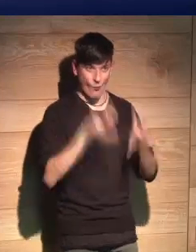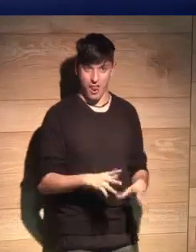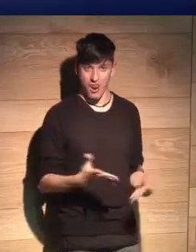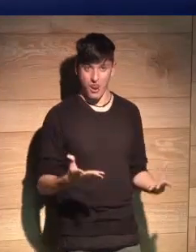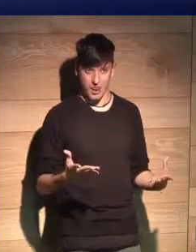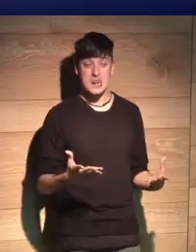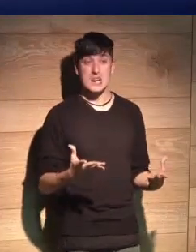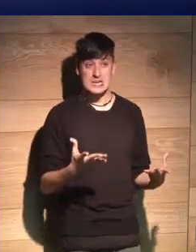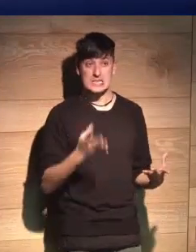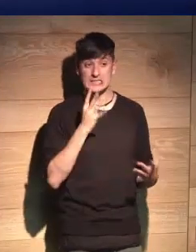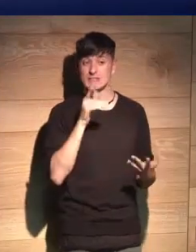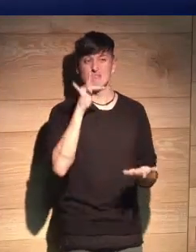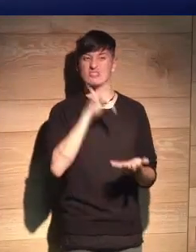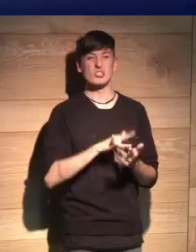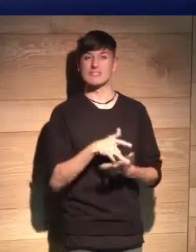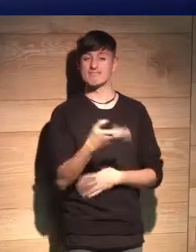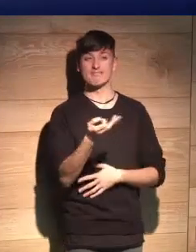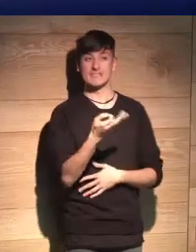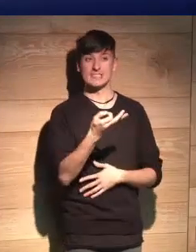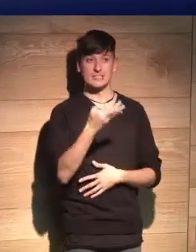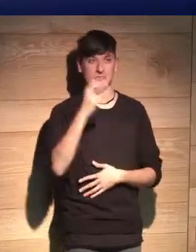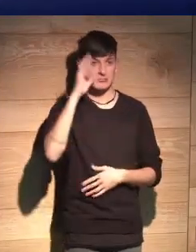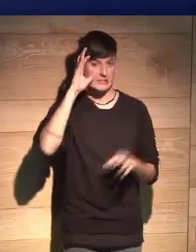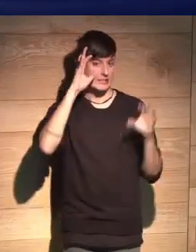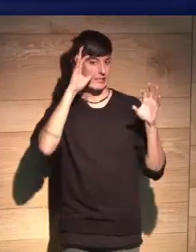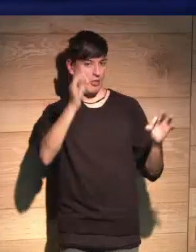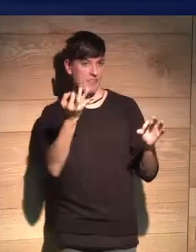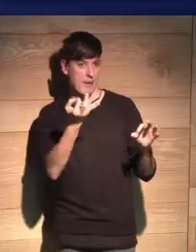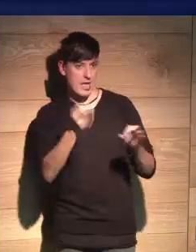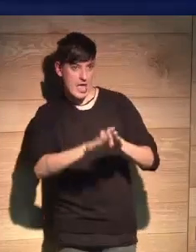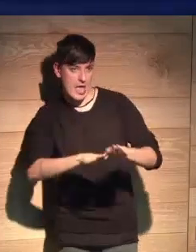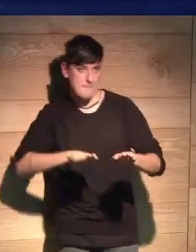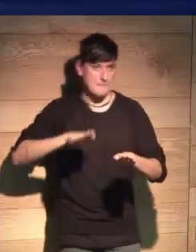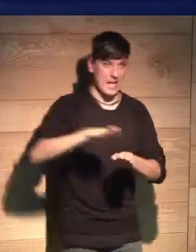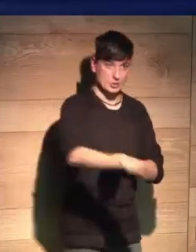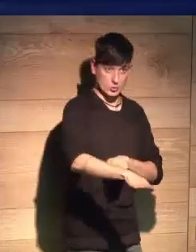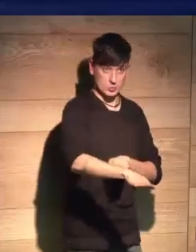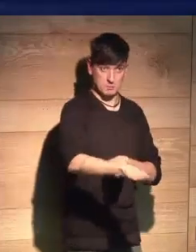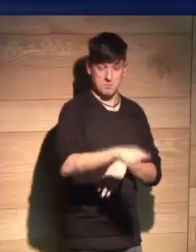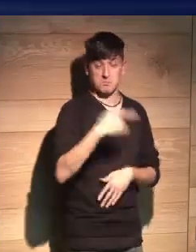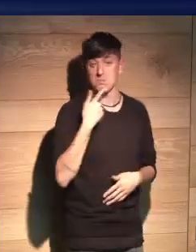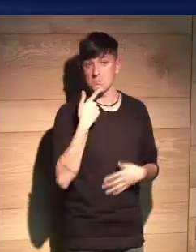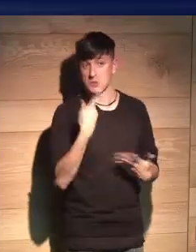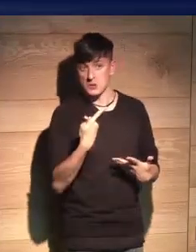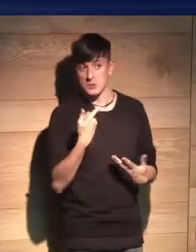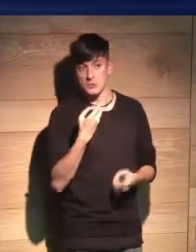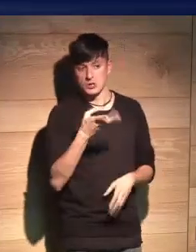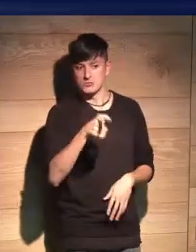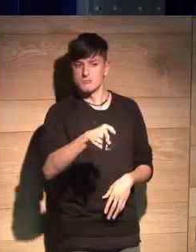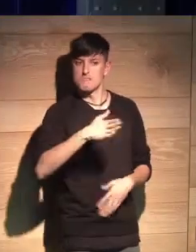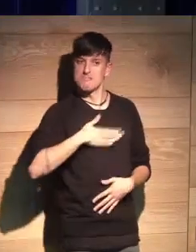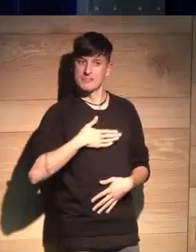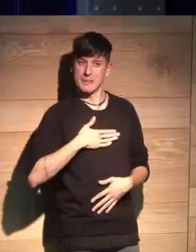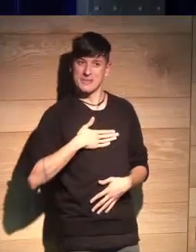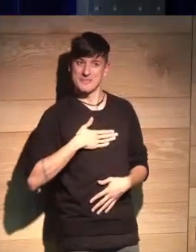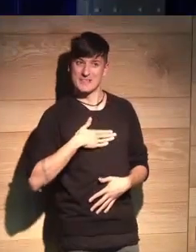in that same situation. What one has to do there is to just make one step forward and say that, yes,